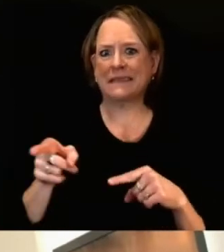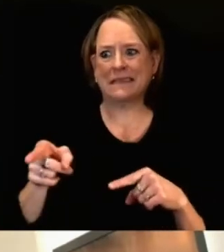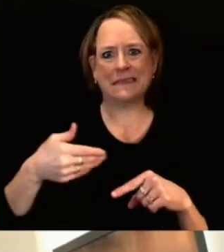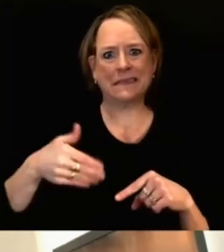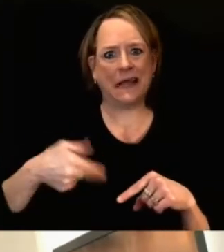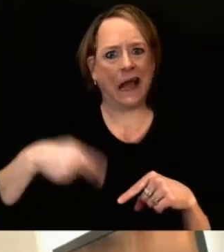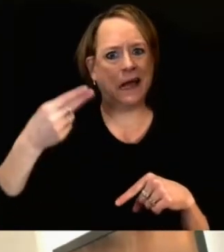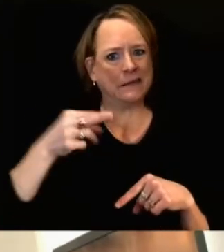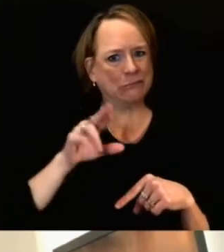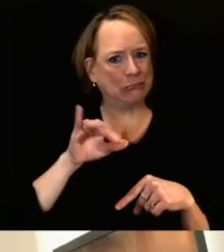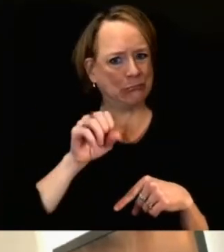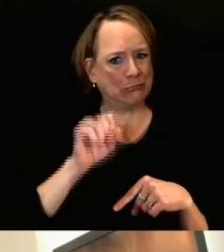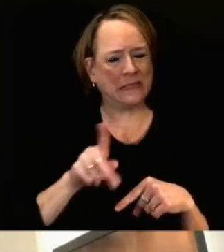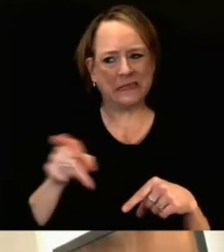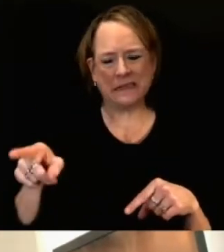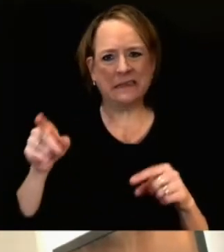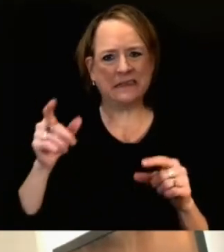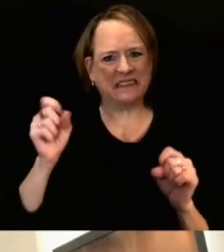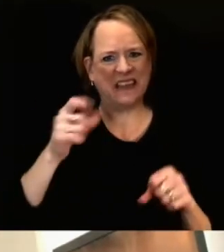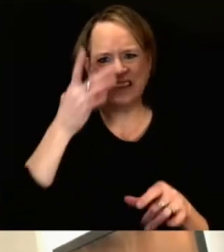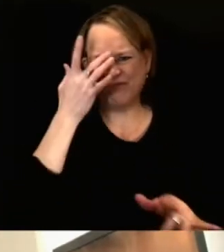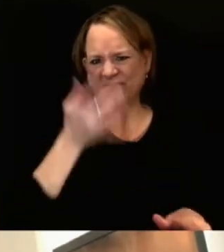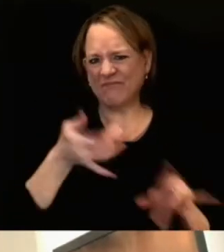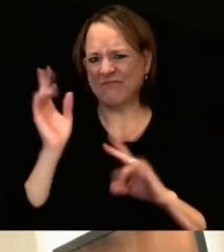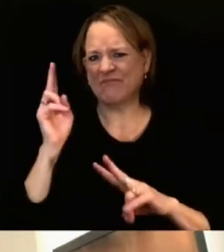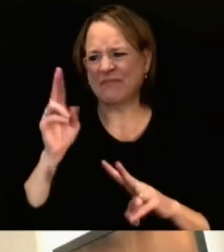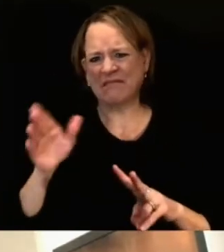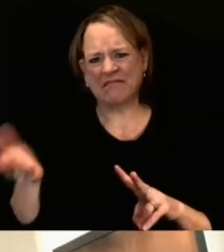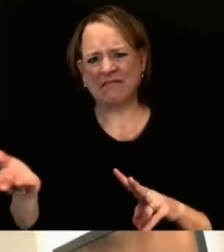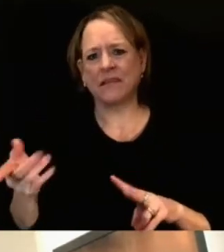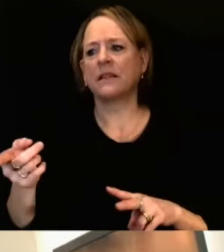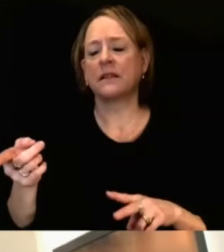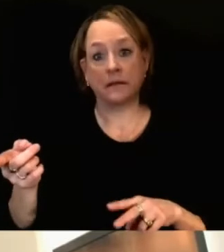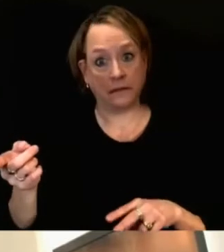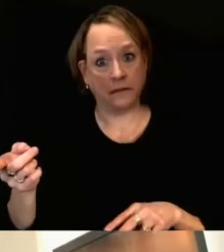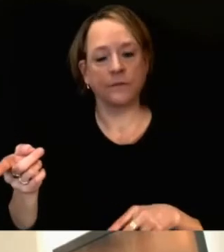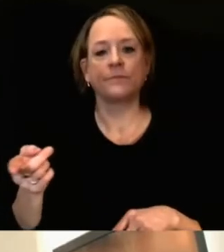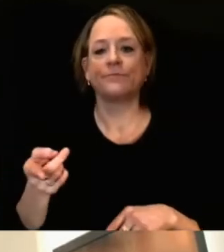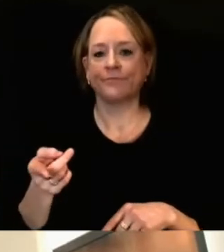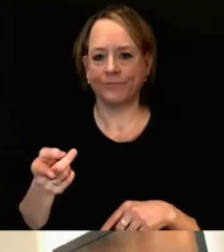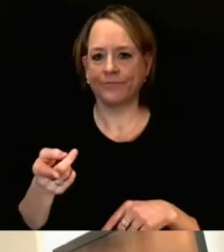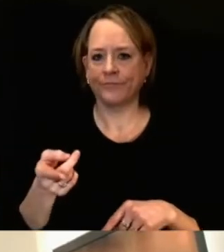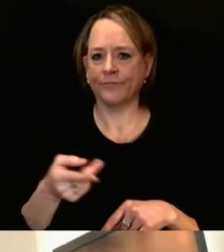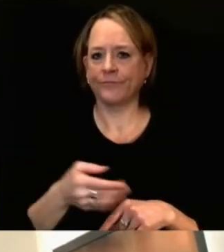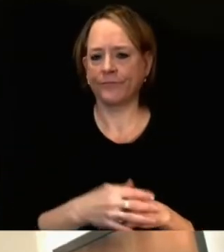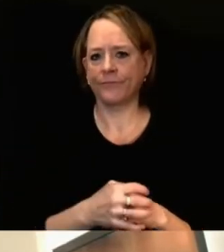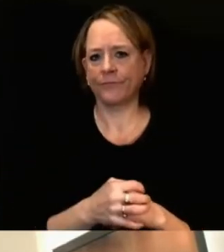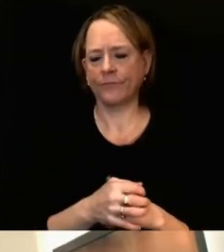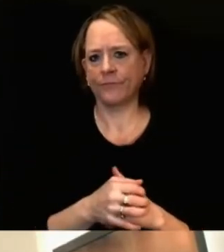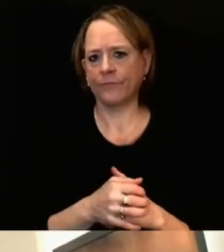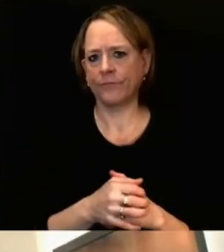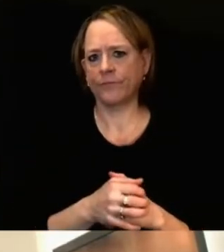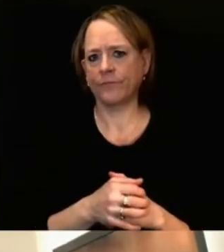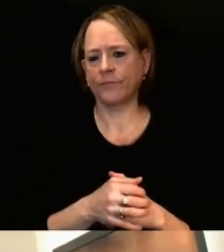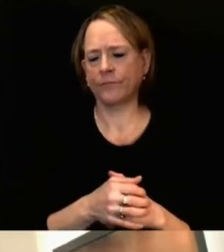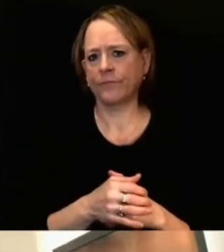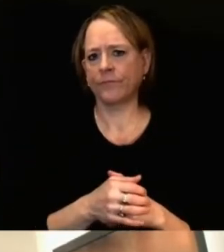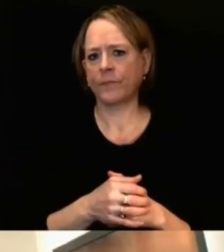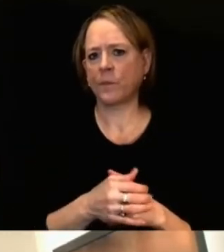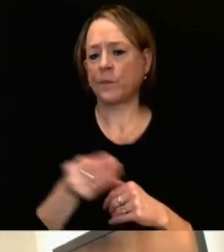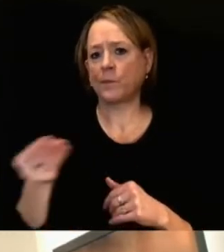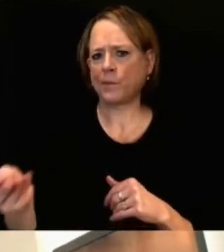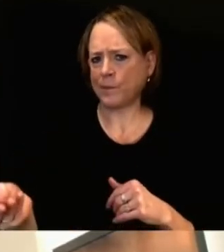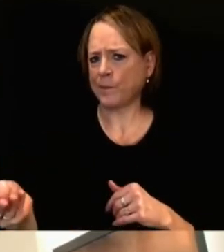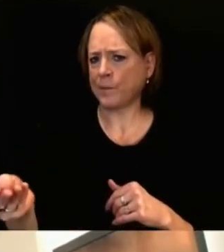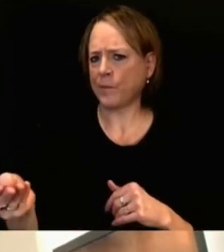so they're prescribed as other antibiotics or antivirals would be, generally in the